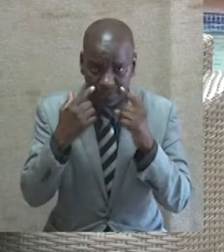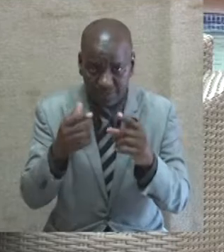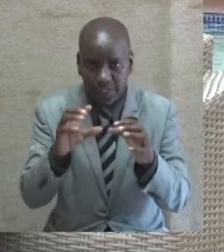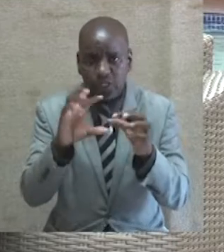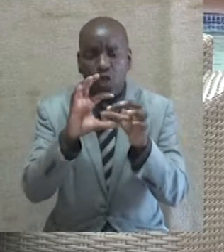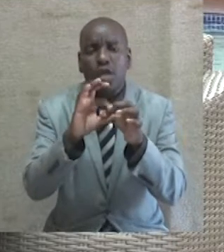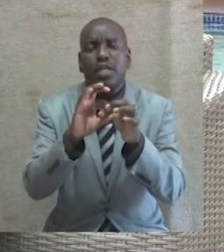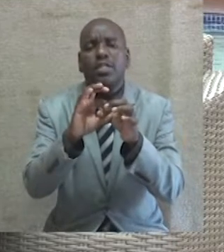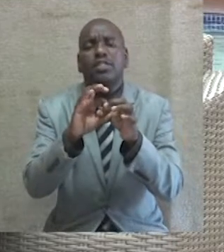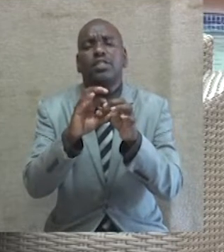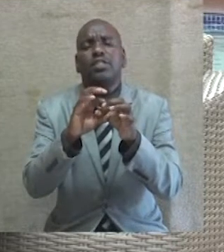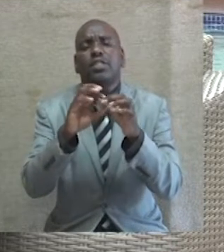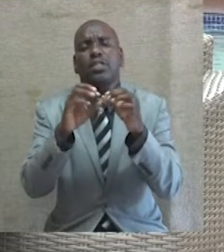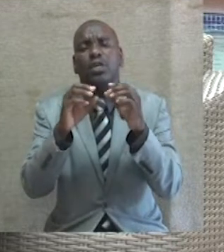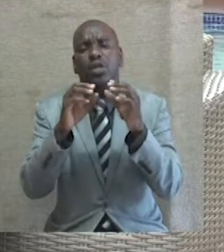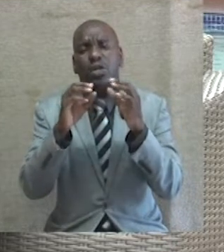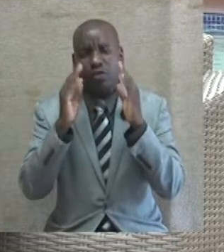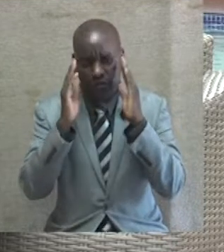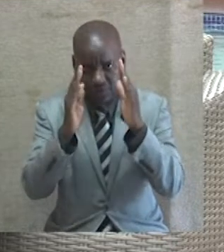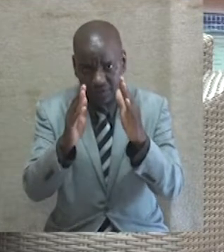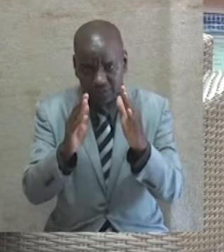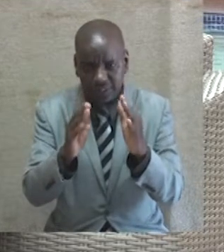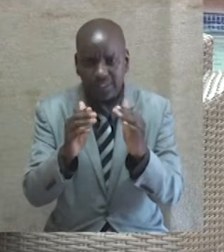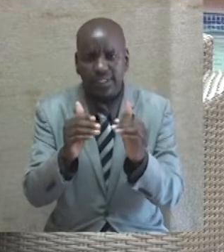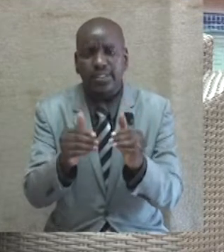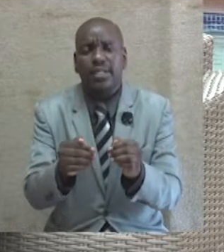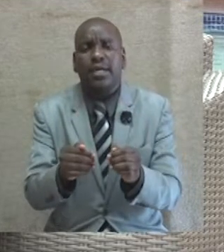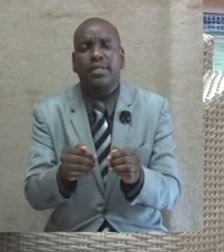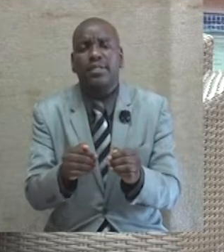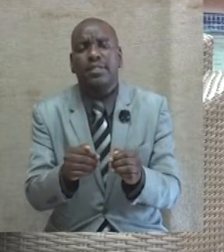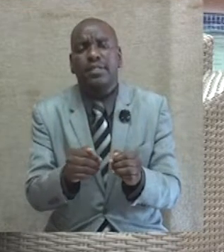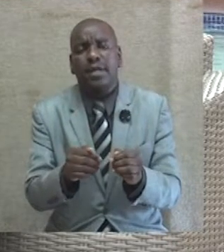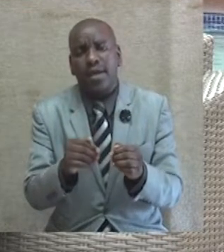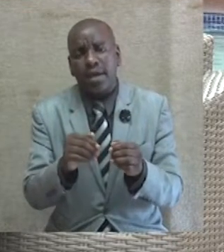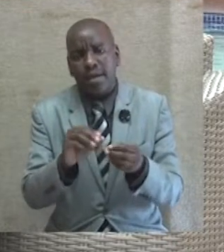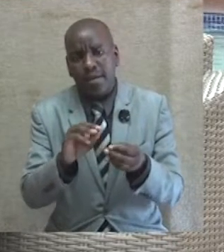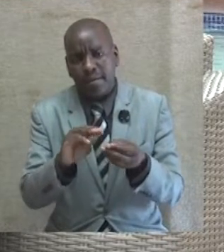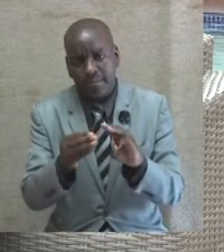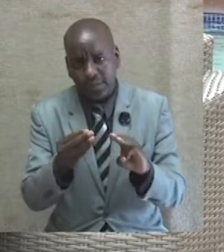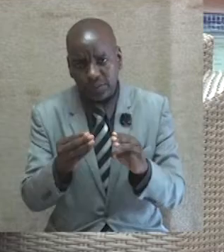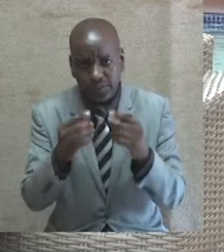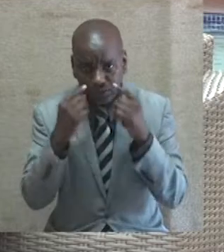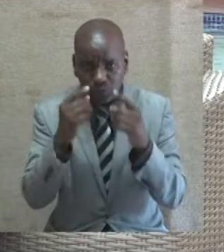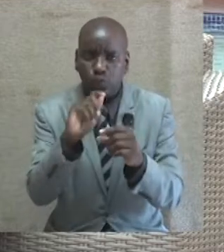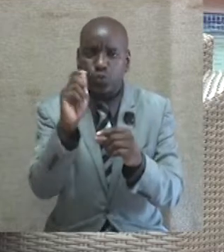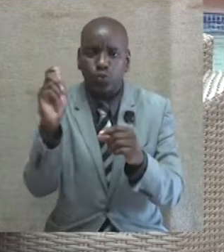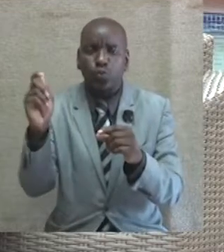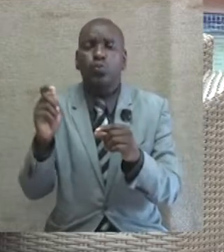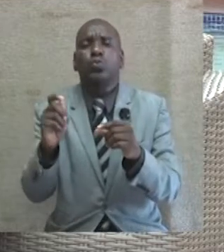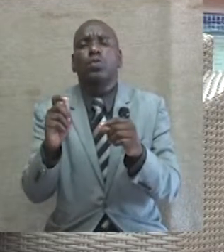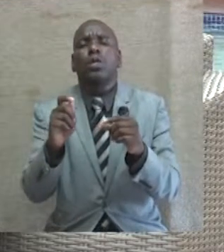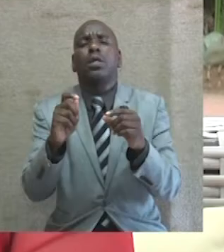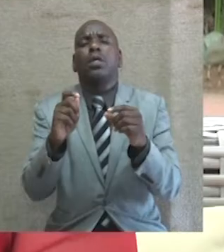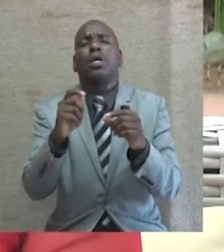civic organizations to really advocate for is, to try and make sure that